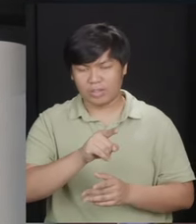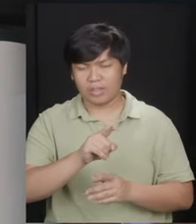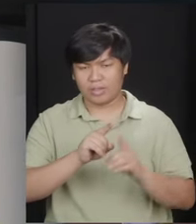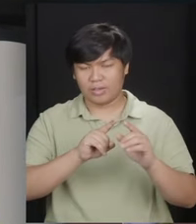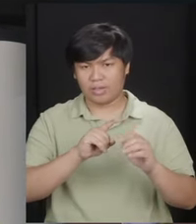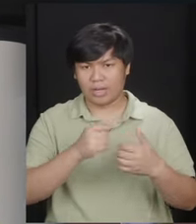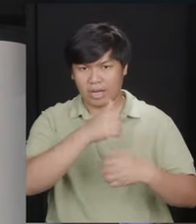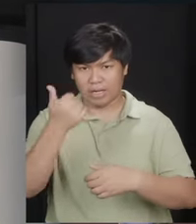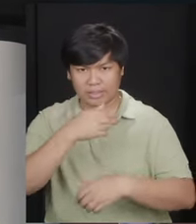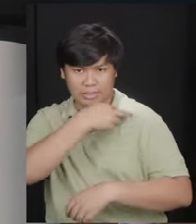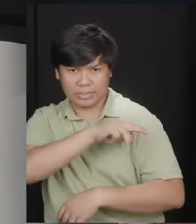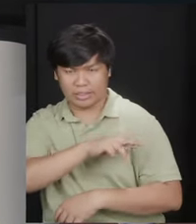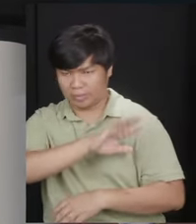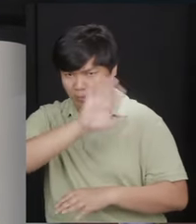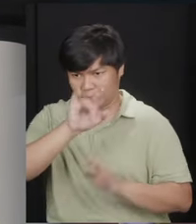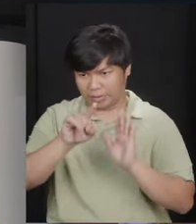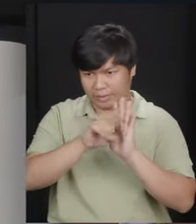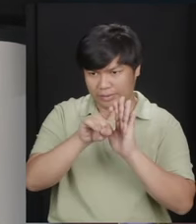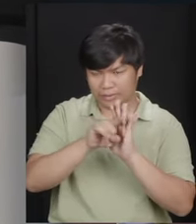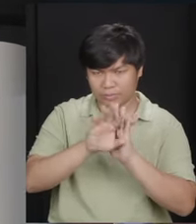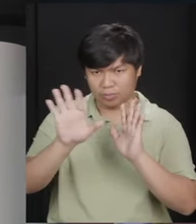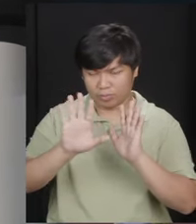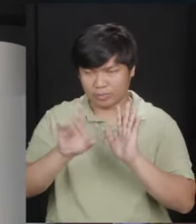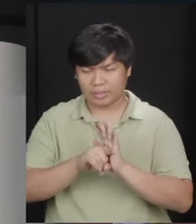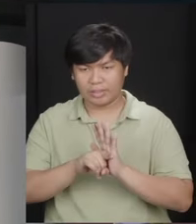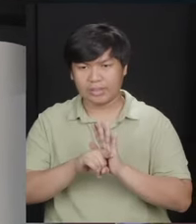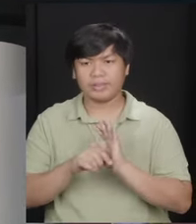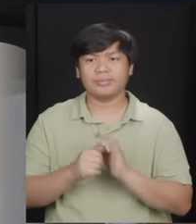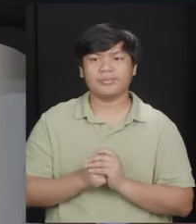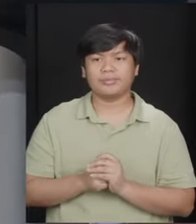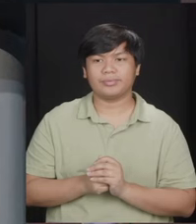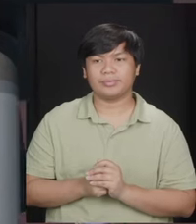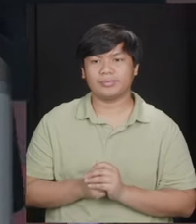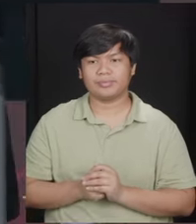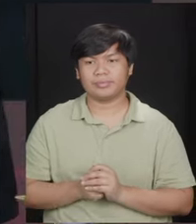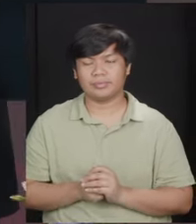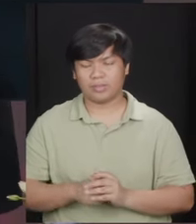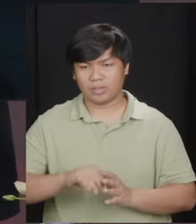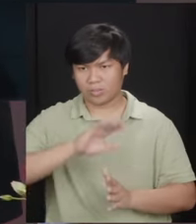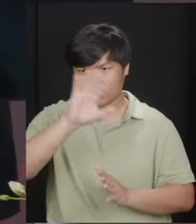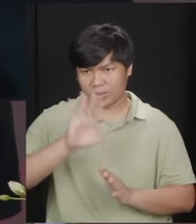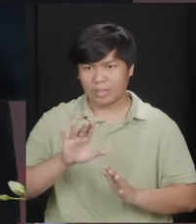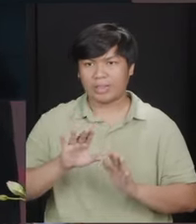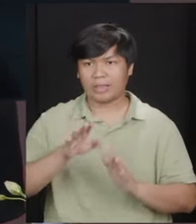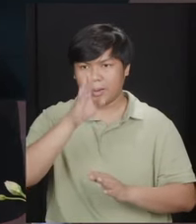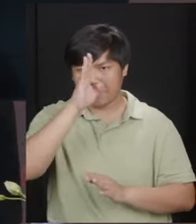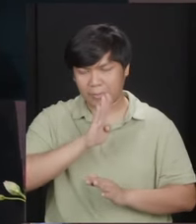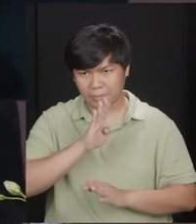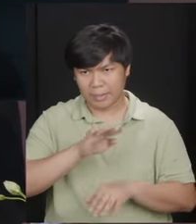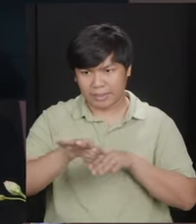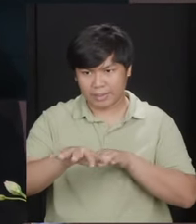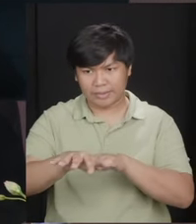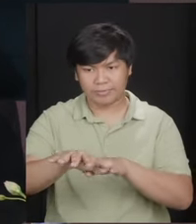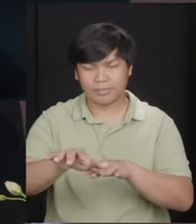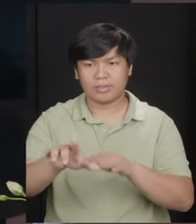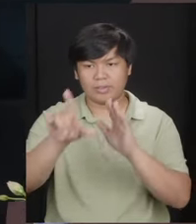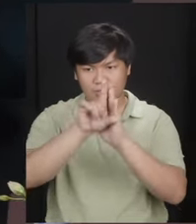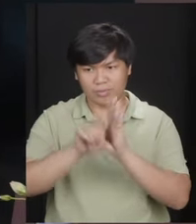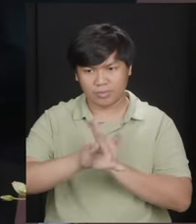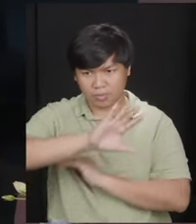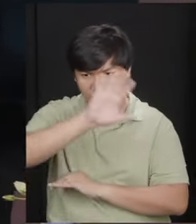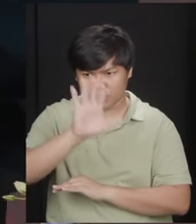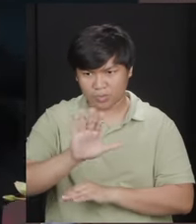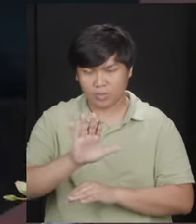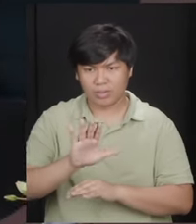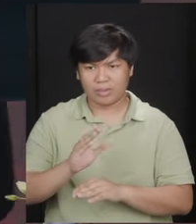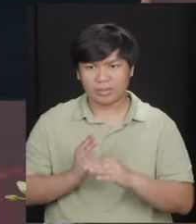is do good. So it's like the difference between prohibitive. Do not break traffic laws. Do not